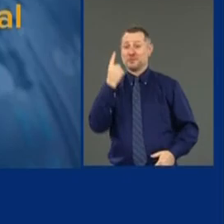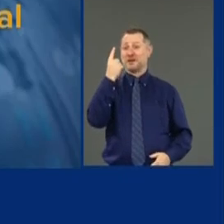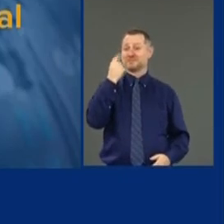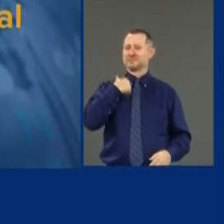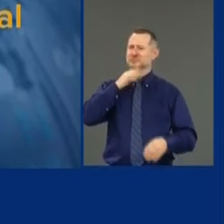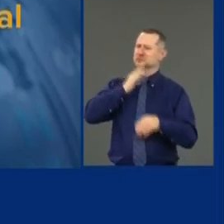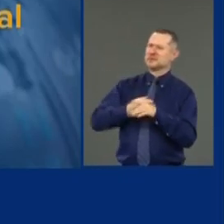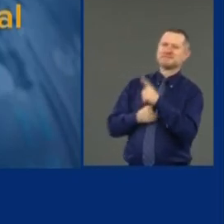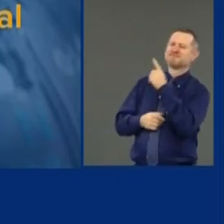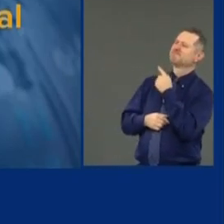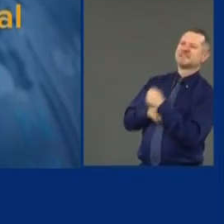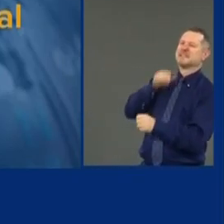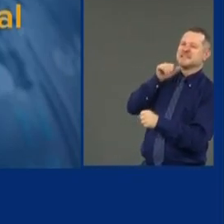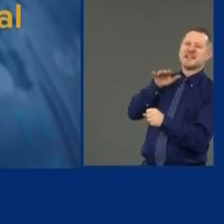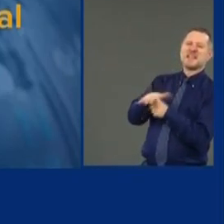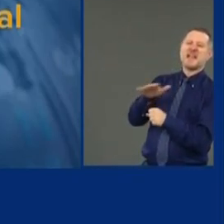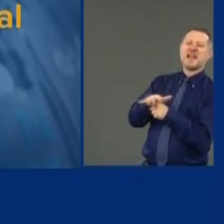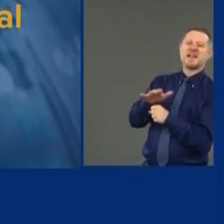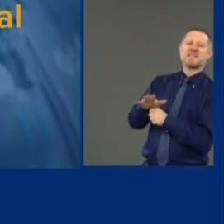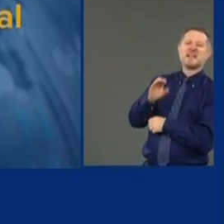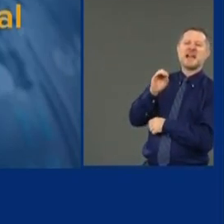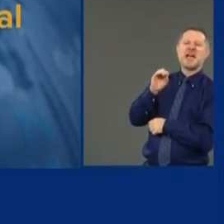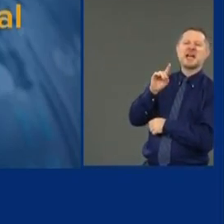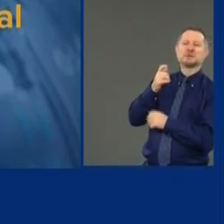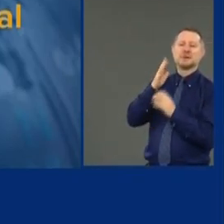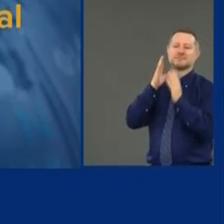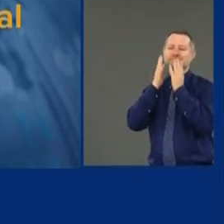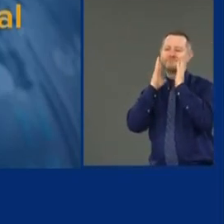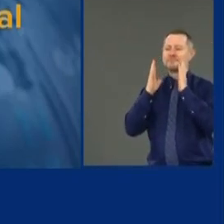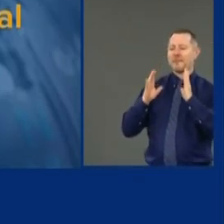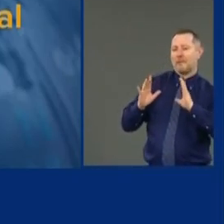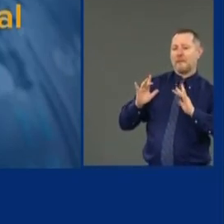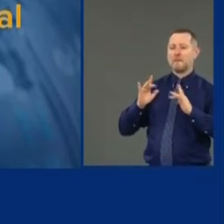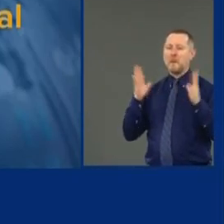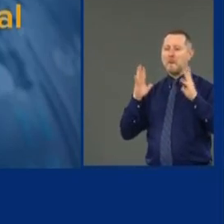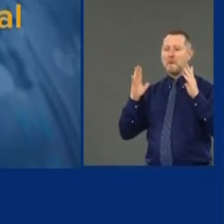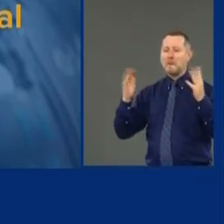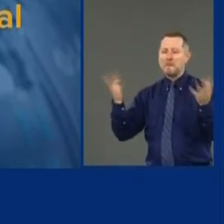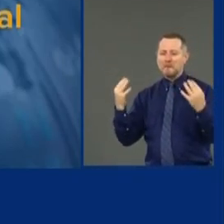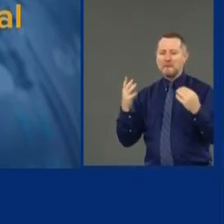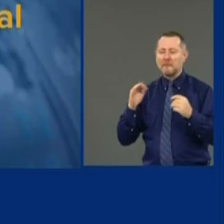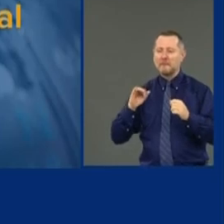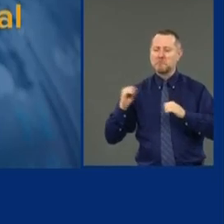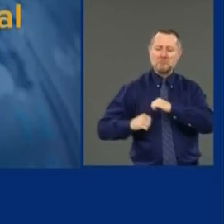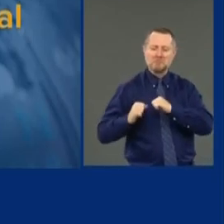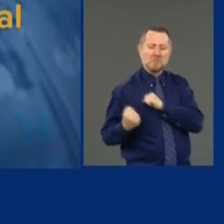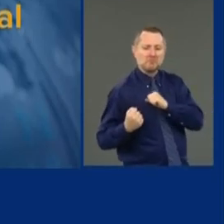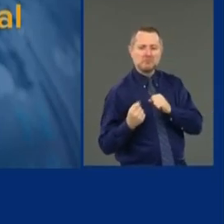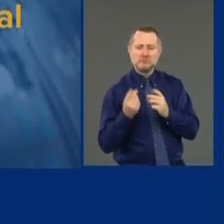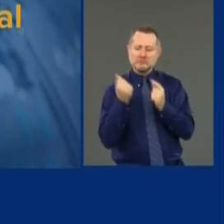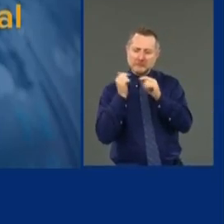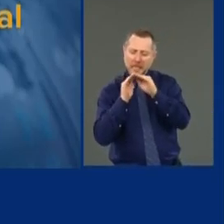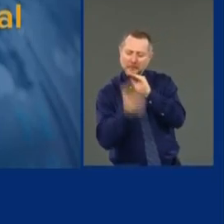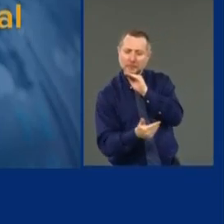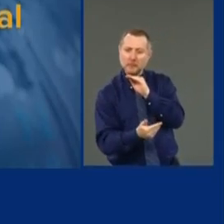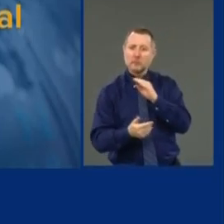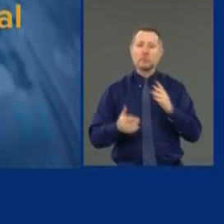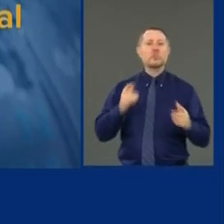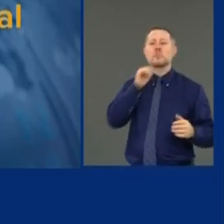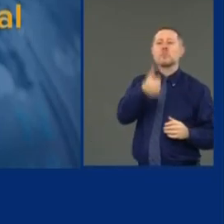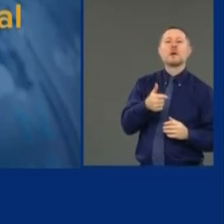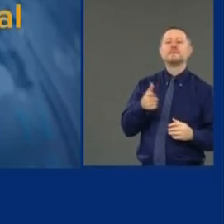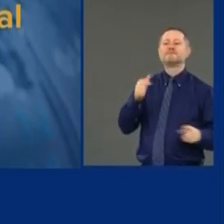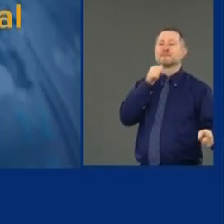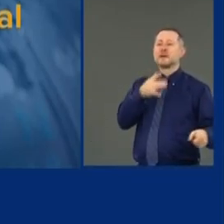to communicate effectively. So I'm trying different ways. They didn't like the state advertising. We're now doing different